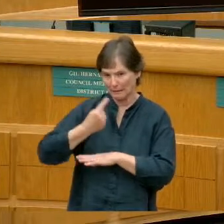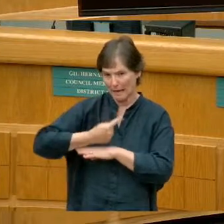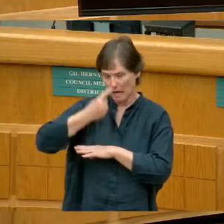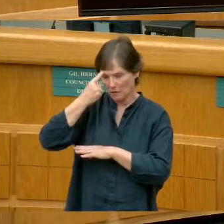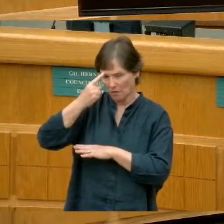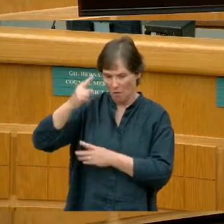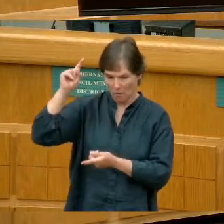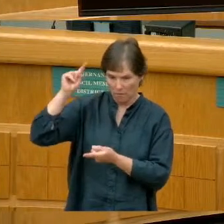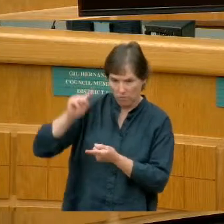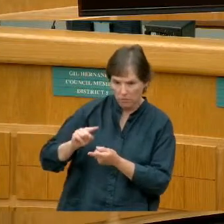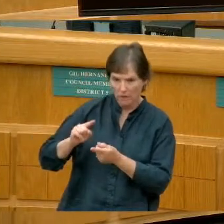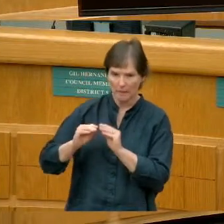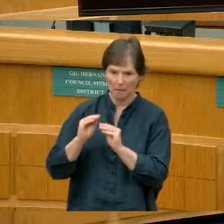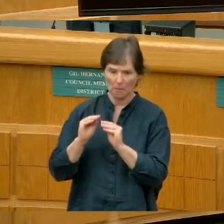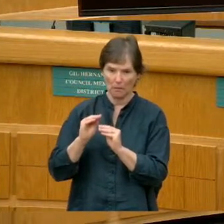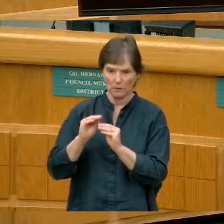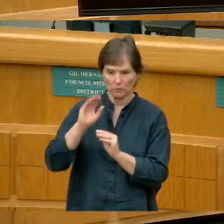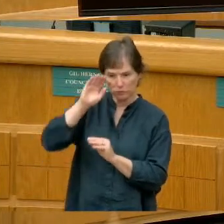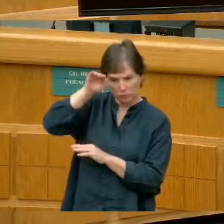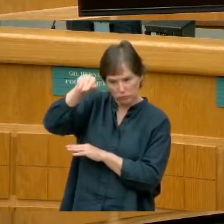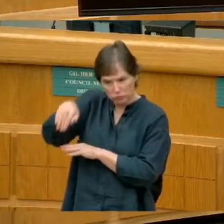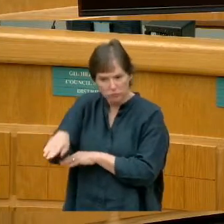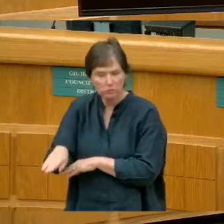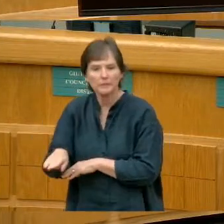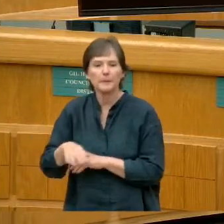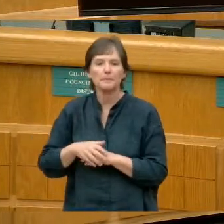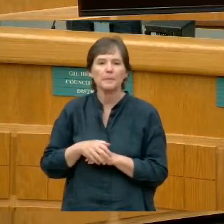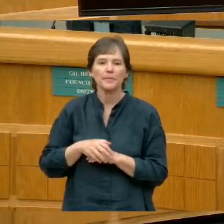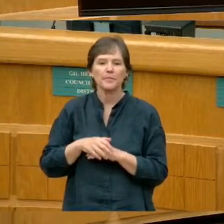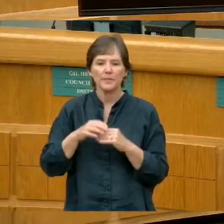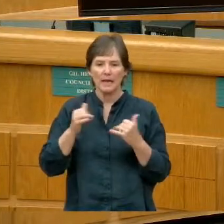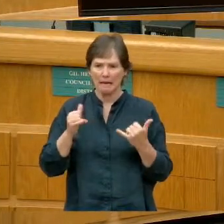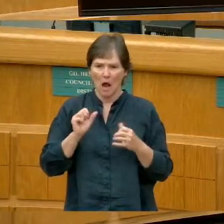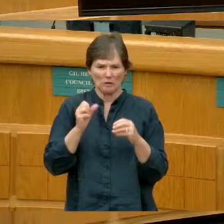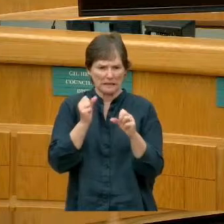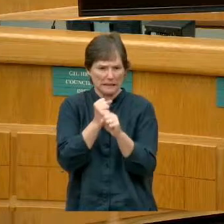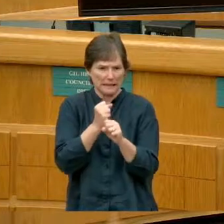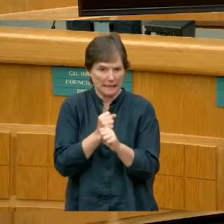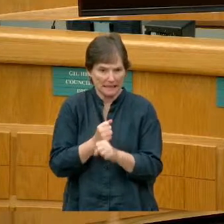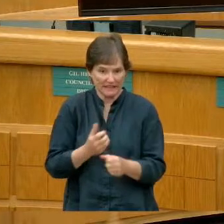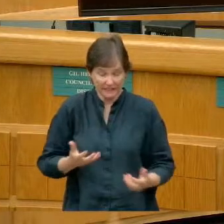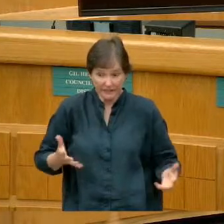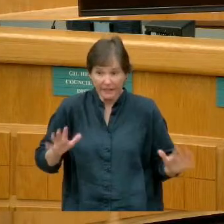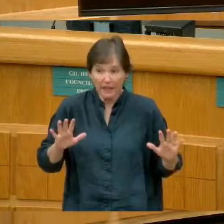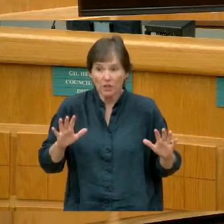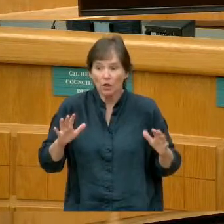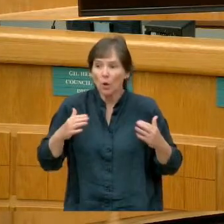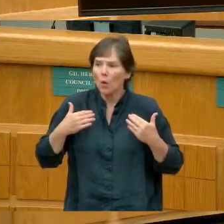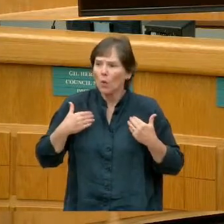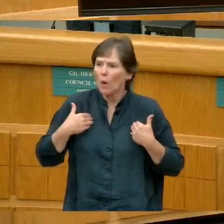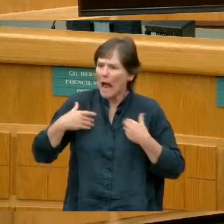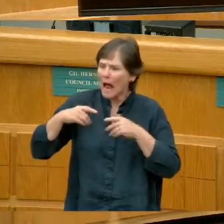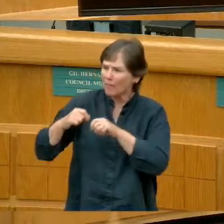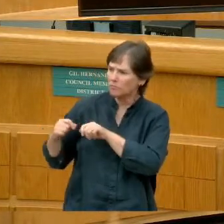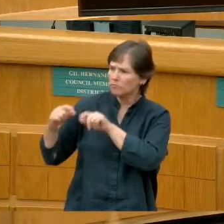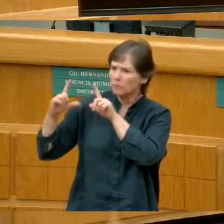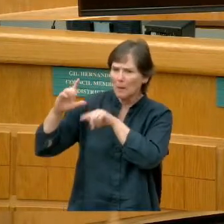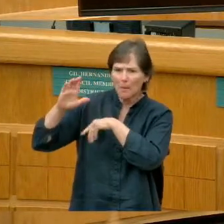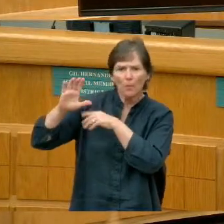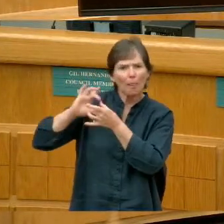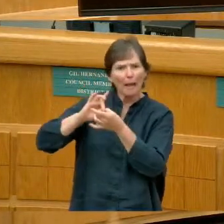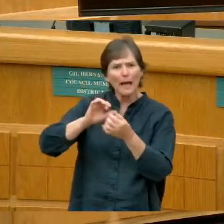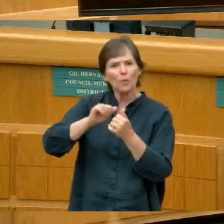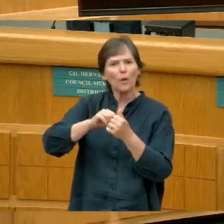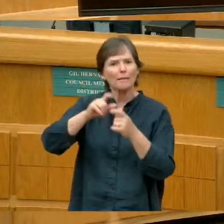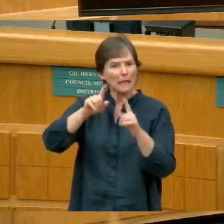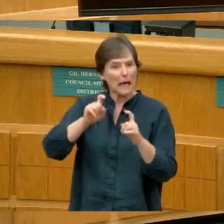on our numbers. Okay, so that concludes the statistics. I don't know if we have a slide on the testing. Is there one more slide? Okay, good. Just a